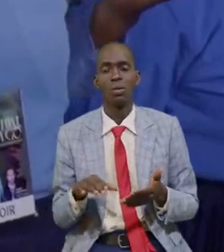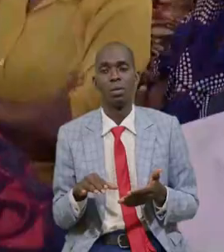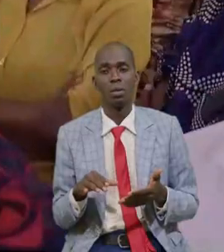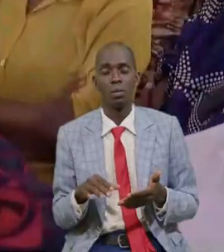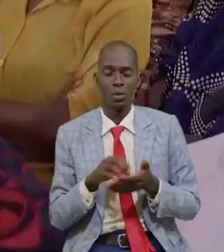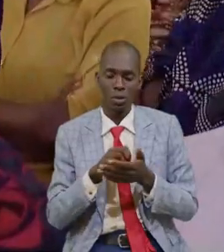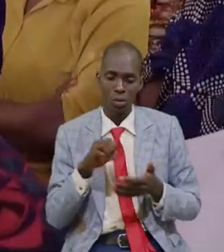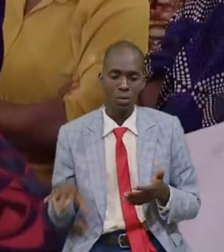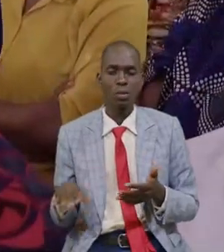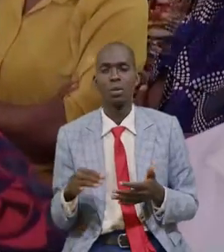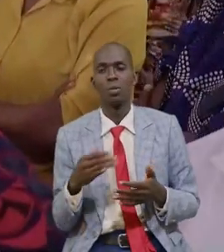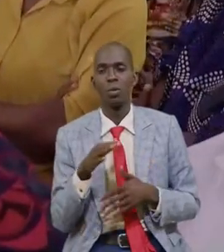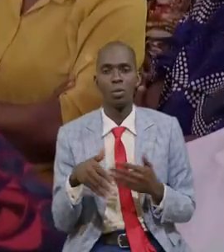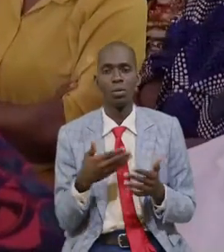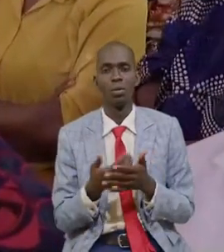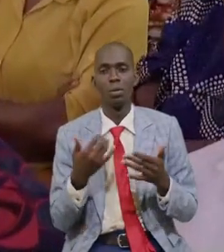them.